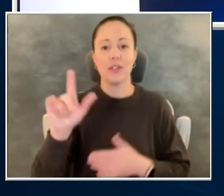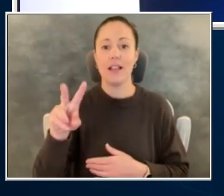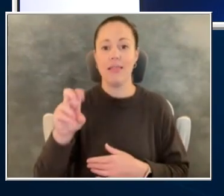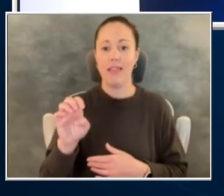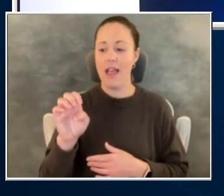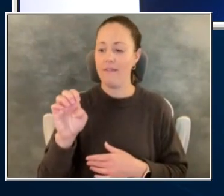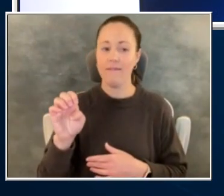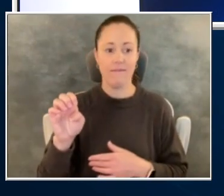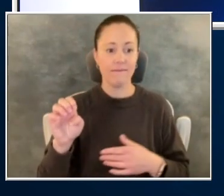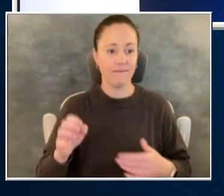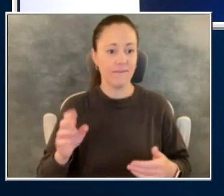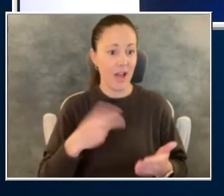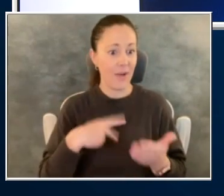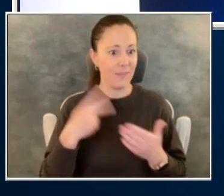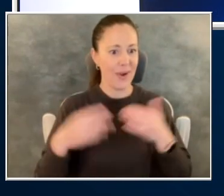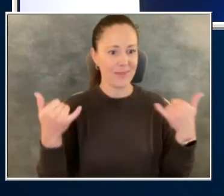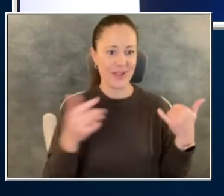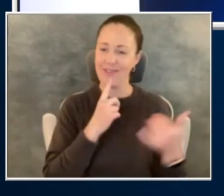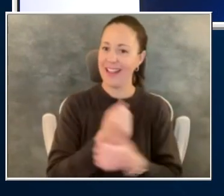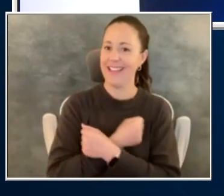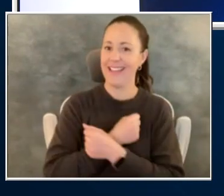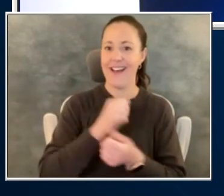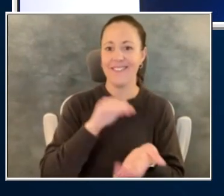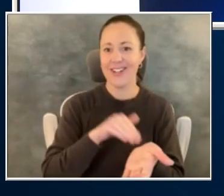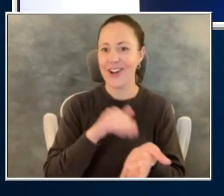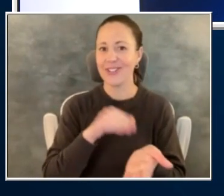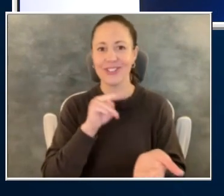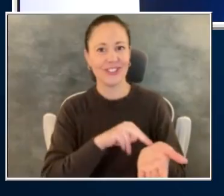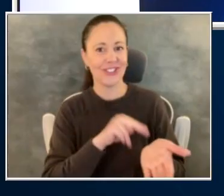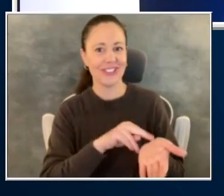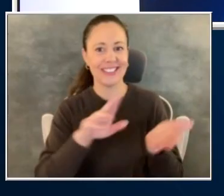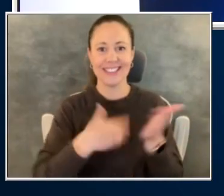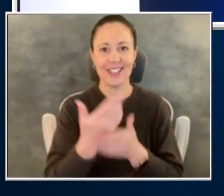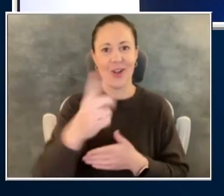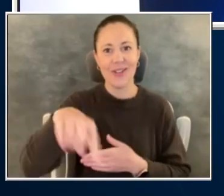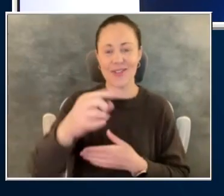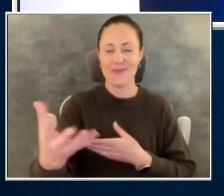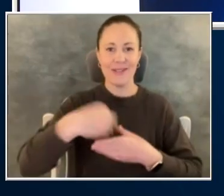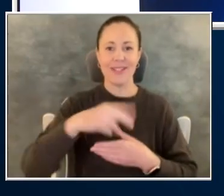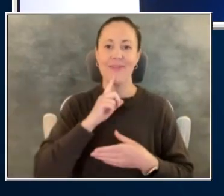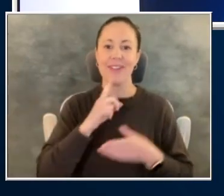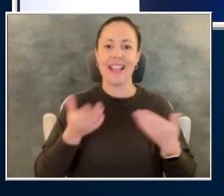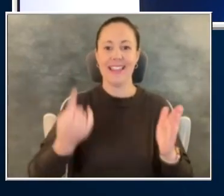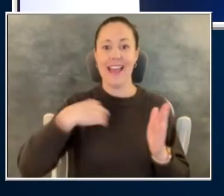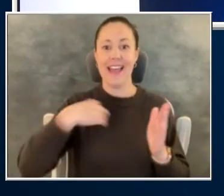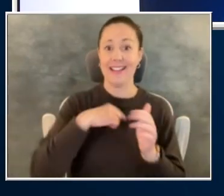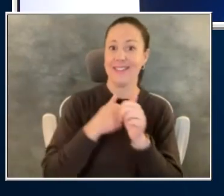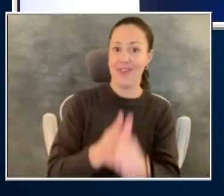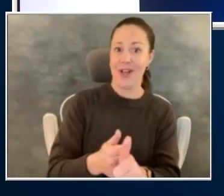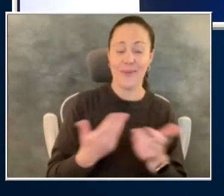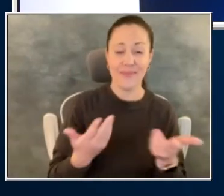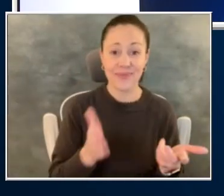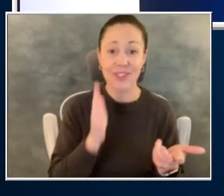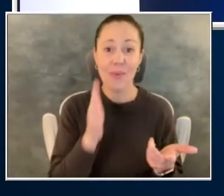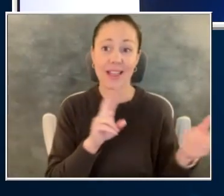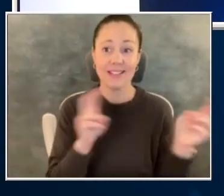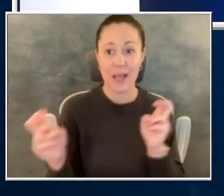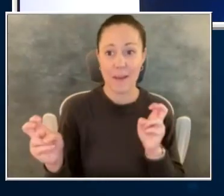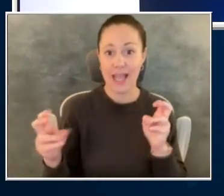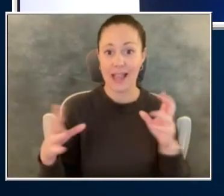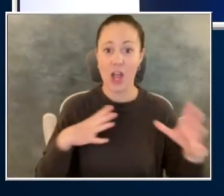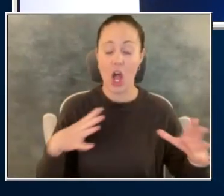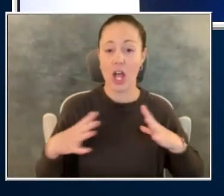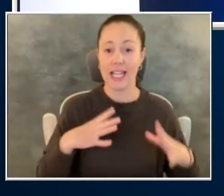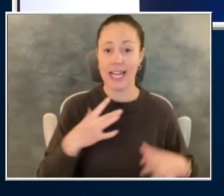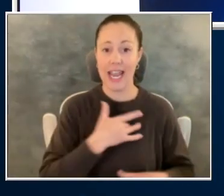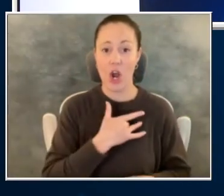is why we love our doctors and nurses and participants. They let us join on their journey. So we'll get to the topic of holiday heart in just a moment, but let's continue